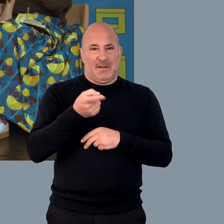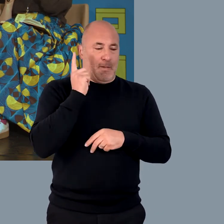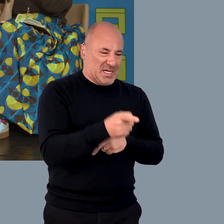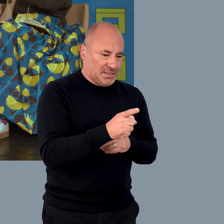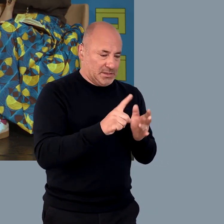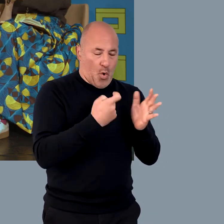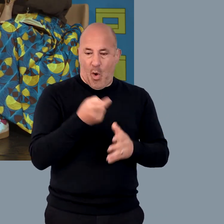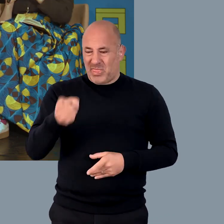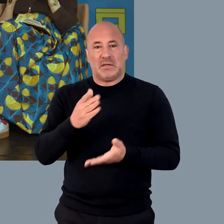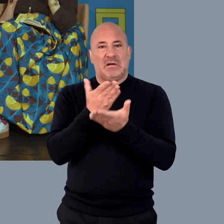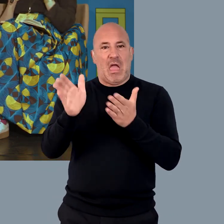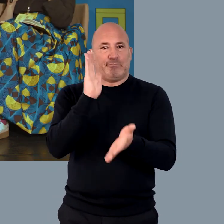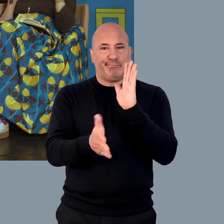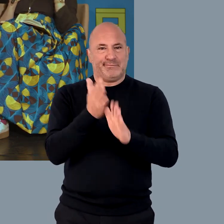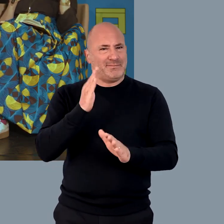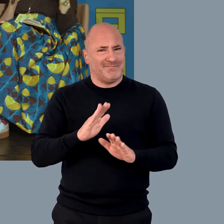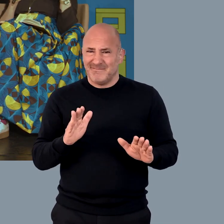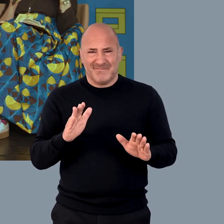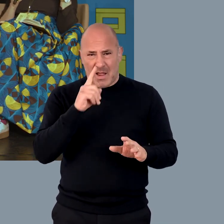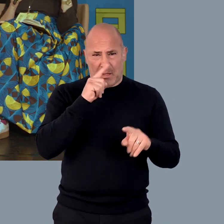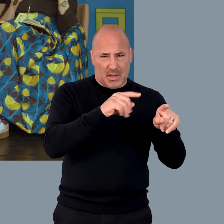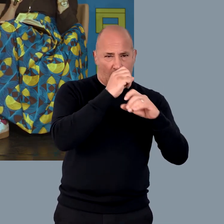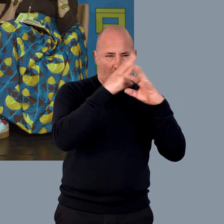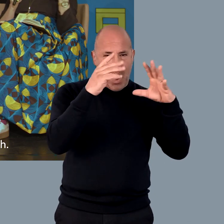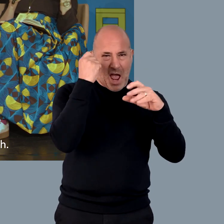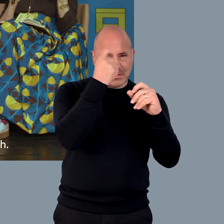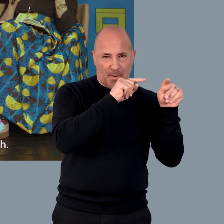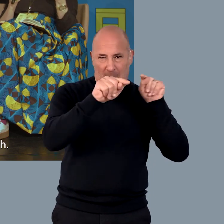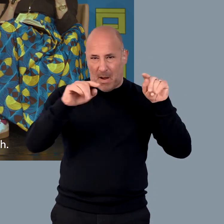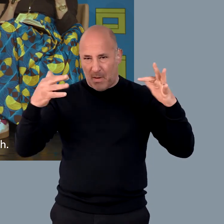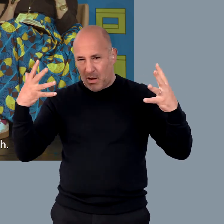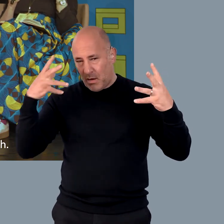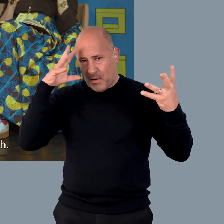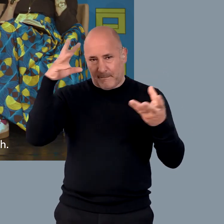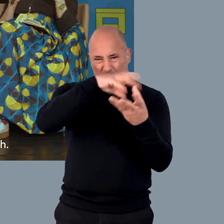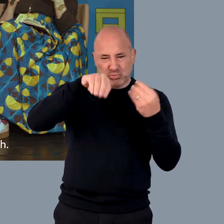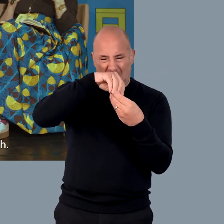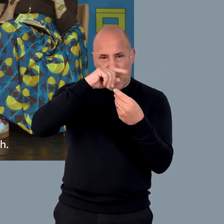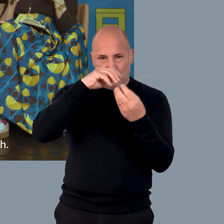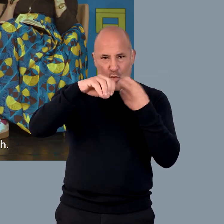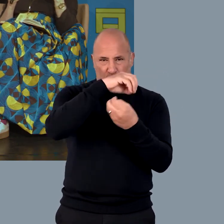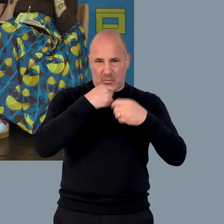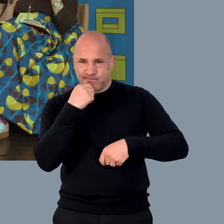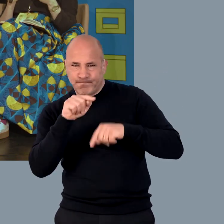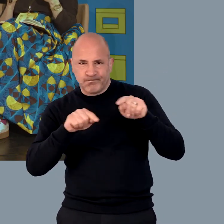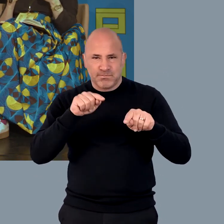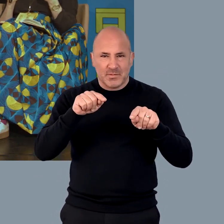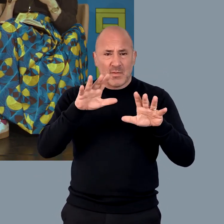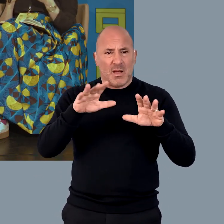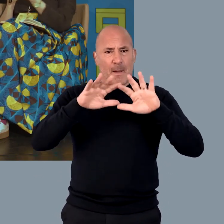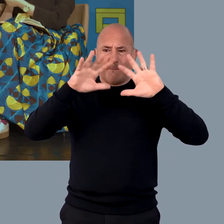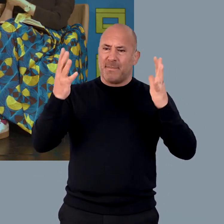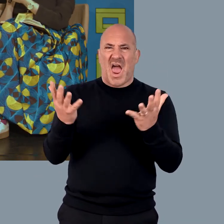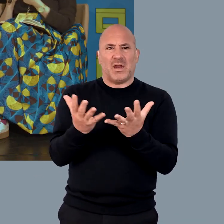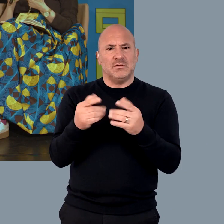that it's either this or that, like you said, black or white. And actually you can hold multiple concepts and ideas together and work them through. But do we